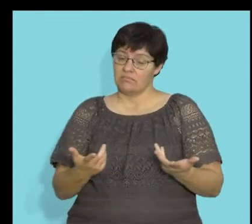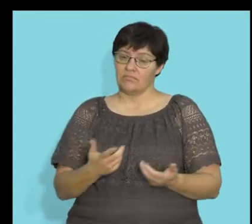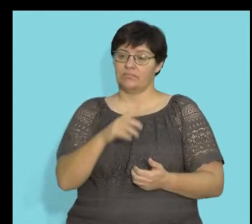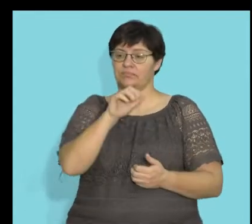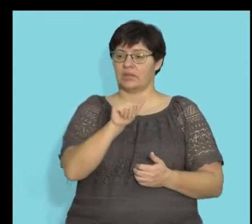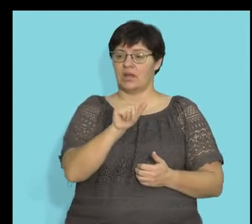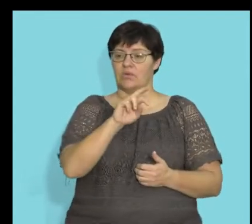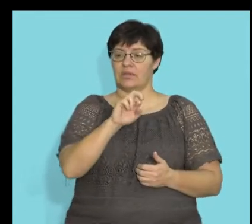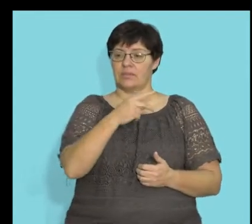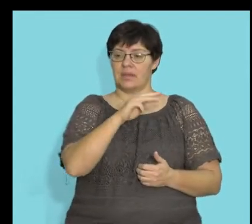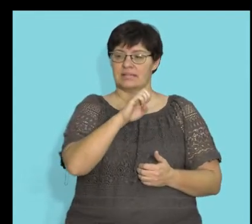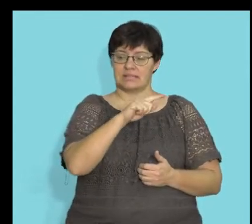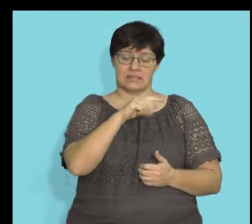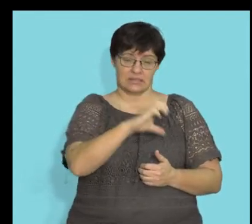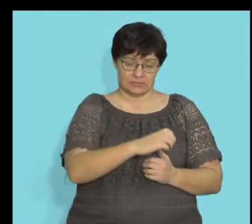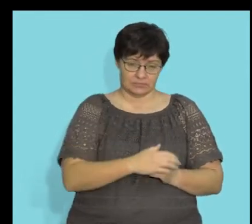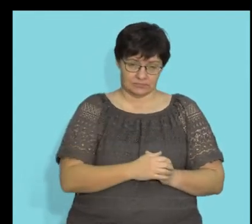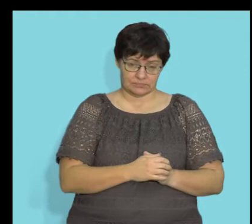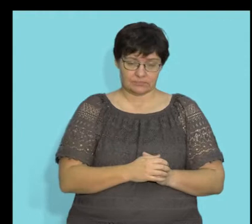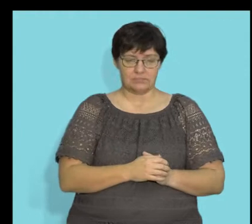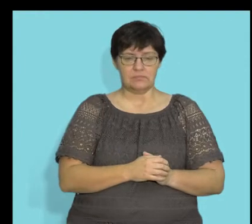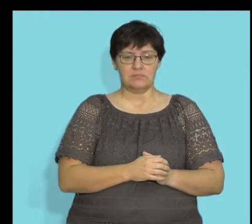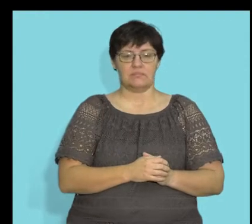an arithmetic series,